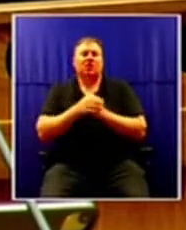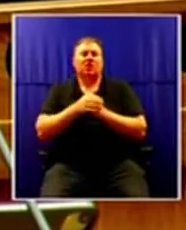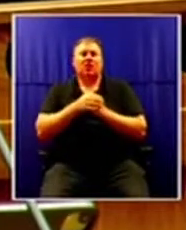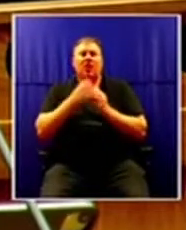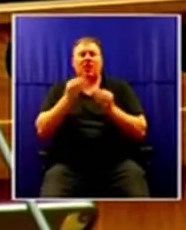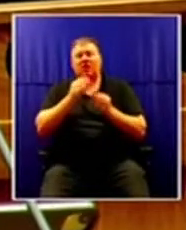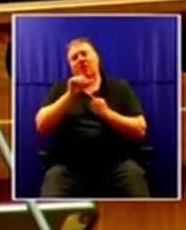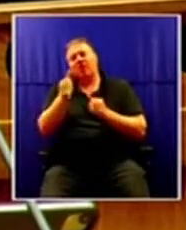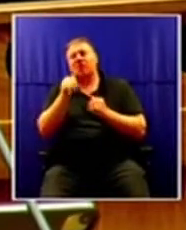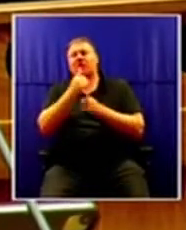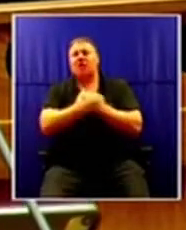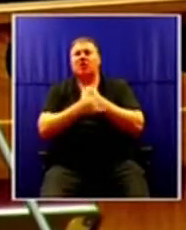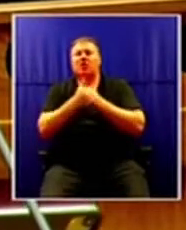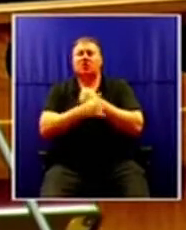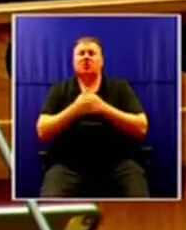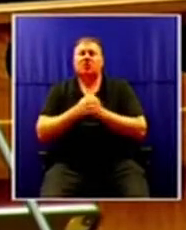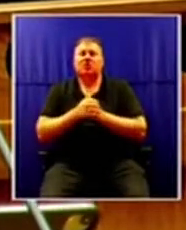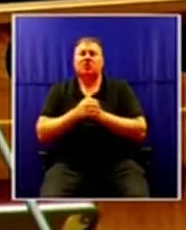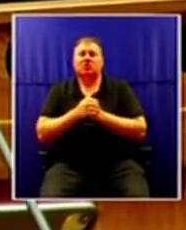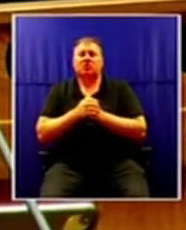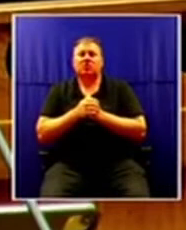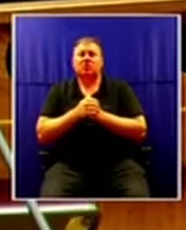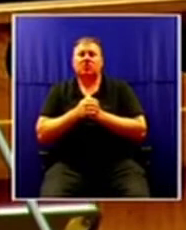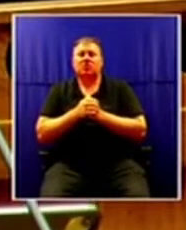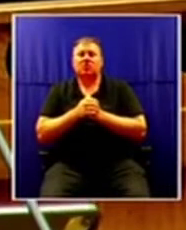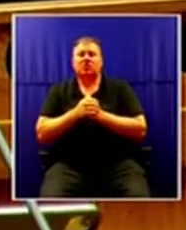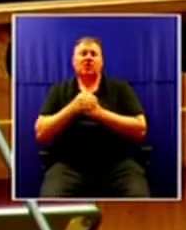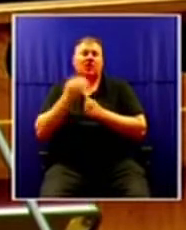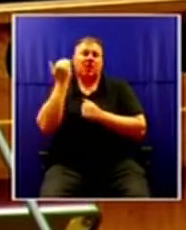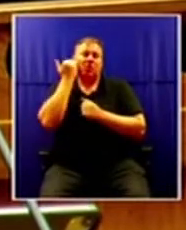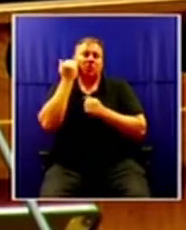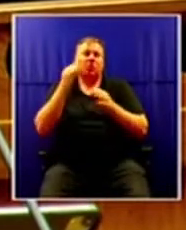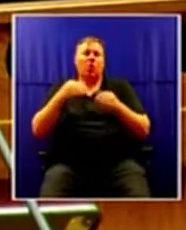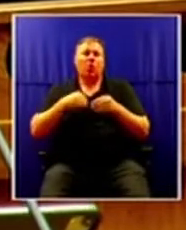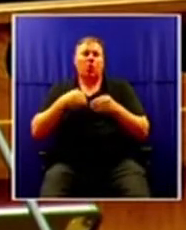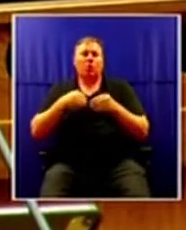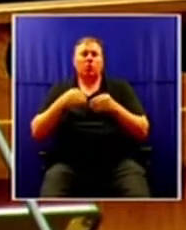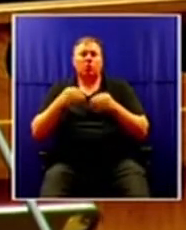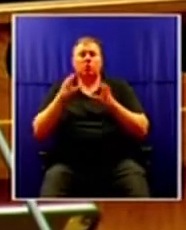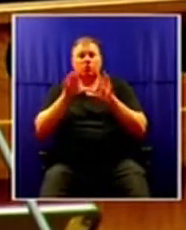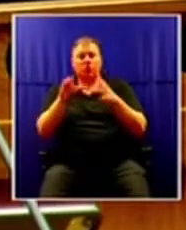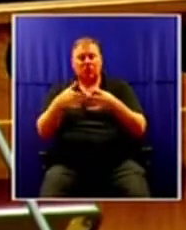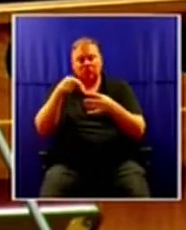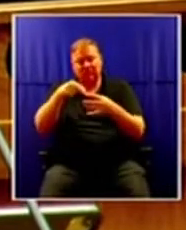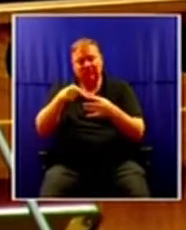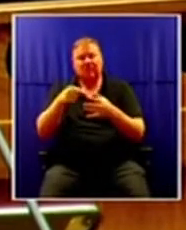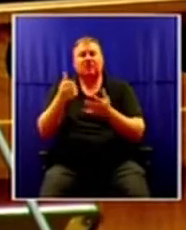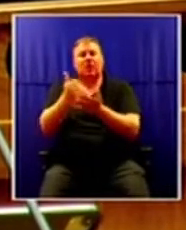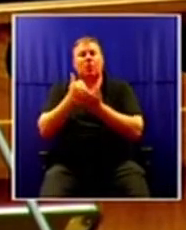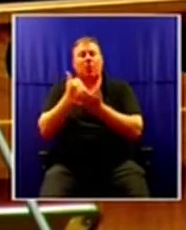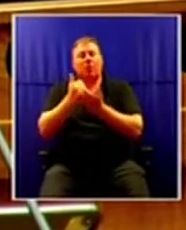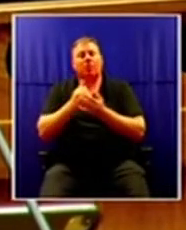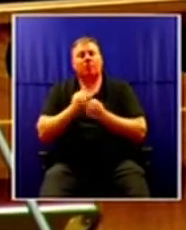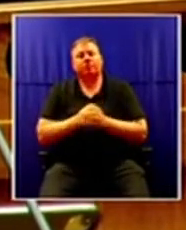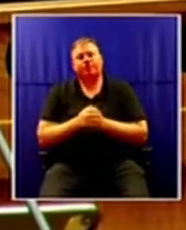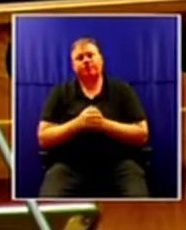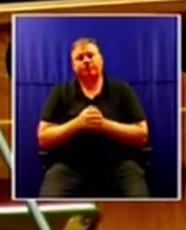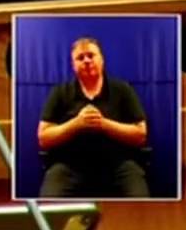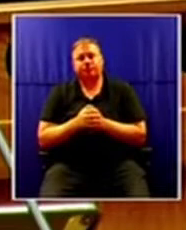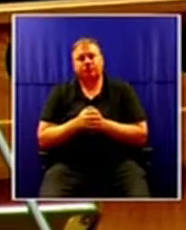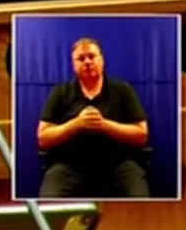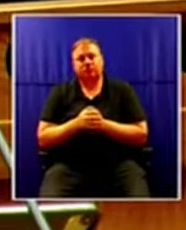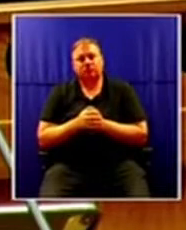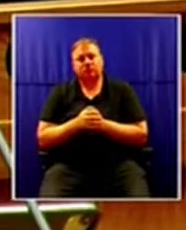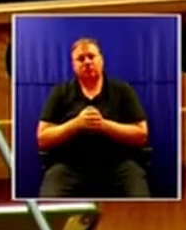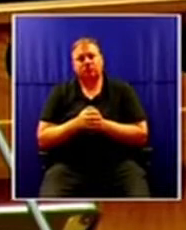of our agencies, which is government owned. Another of our strengths as a country is our position